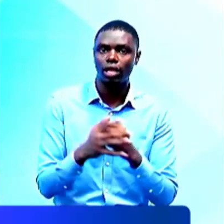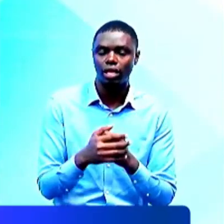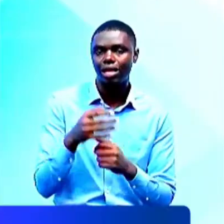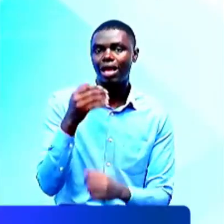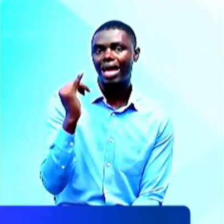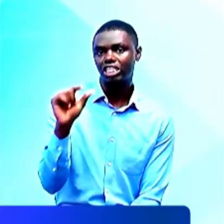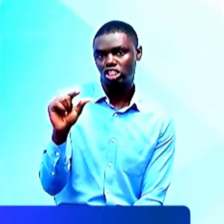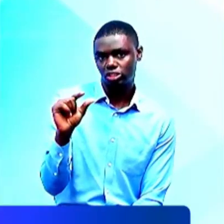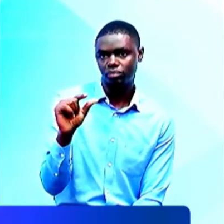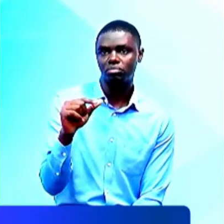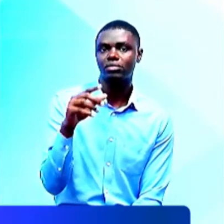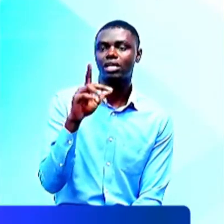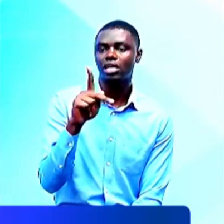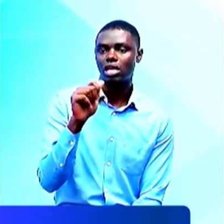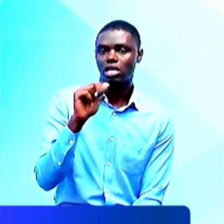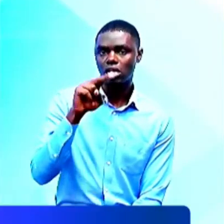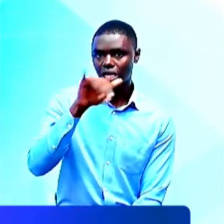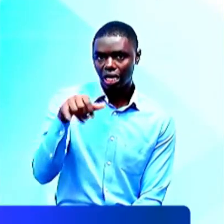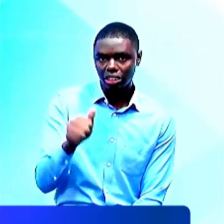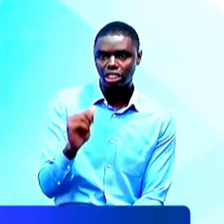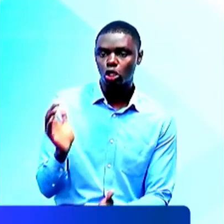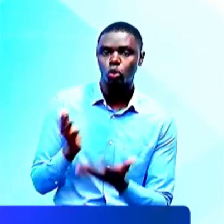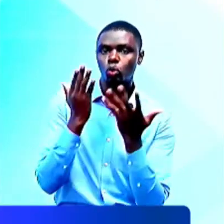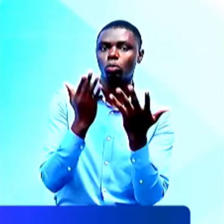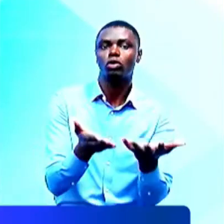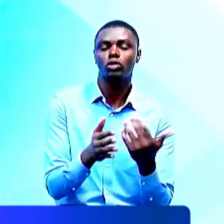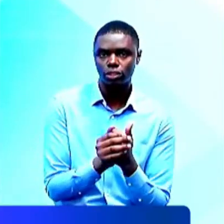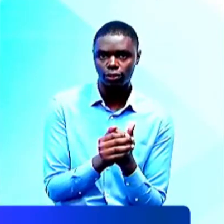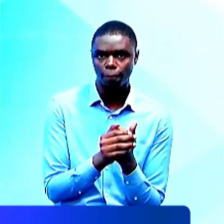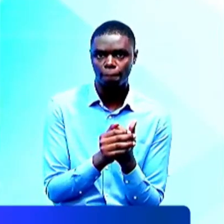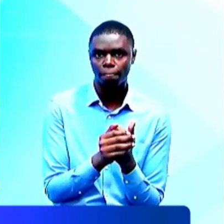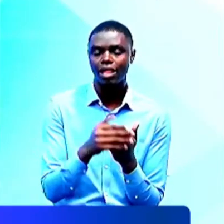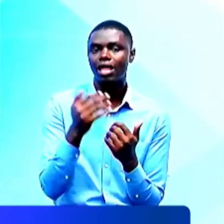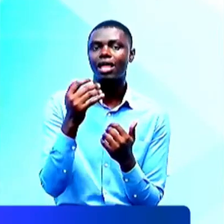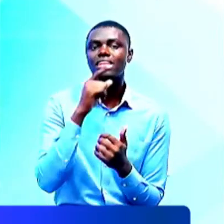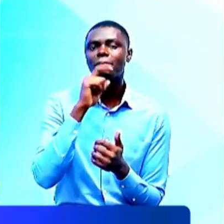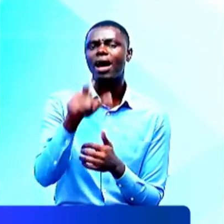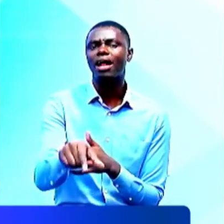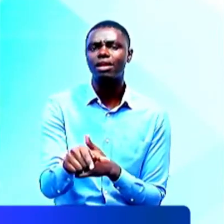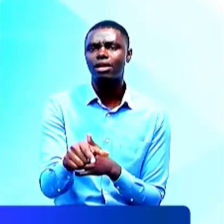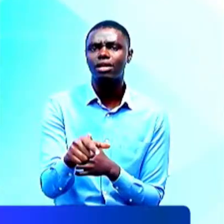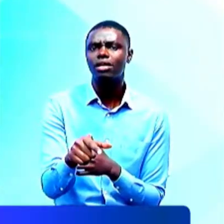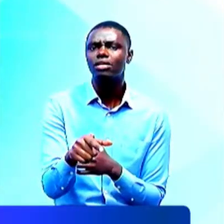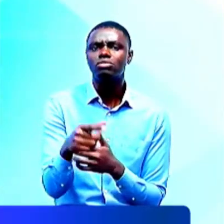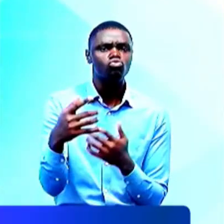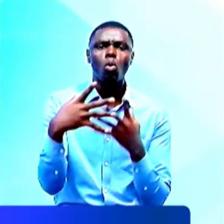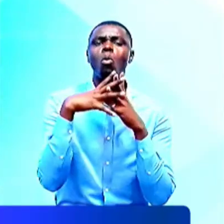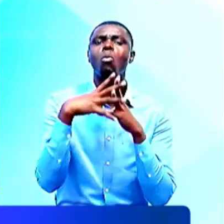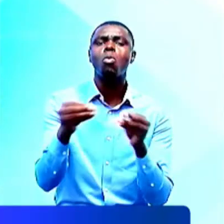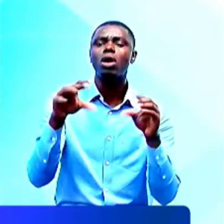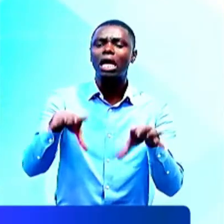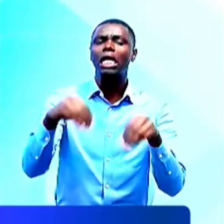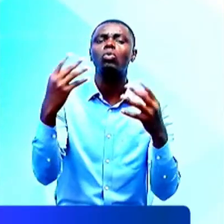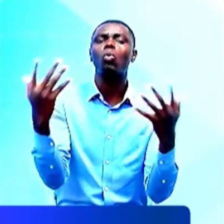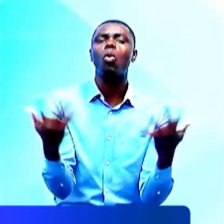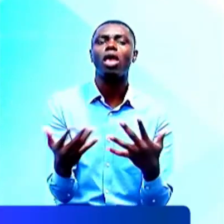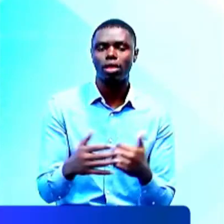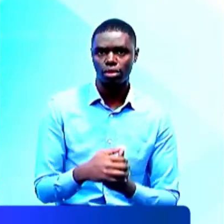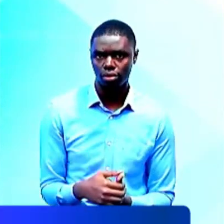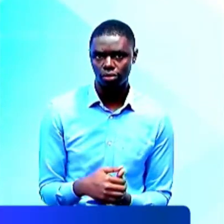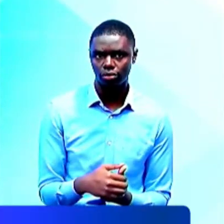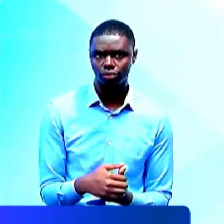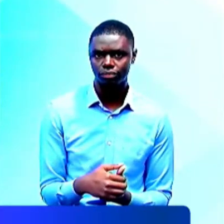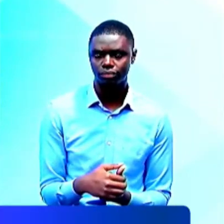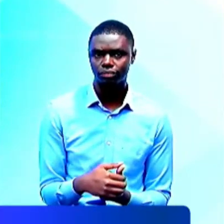Inspector General Douglas Kanja to produce the young man, you know, where is he going to get him? Yeah.